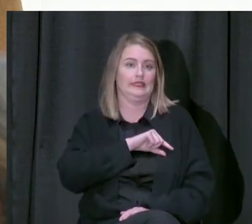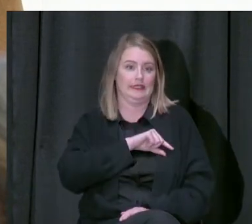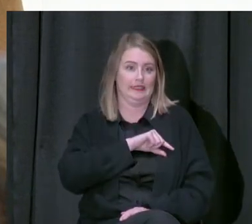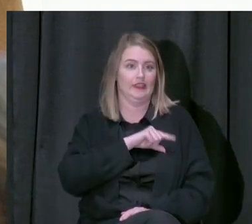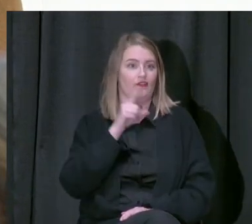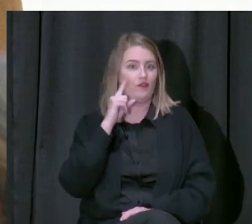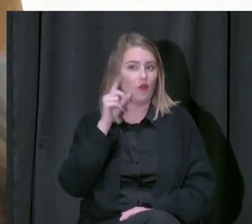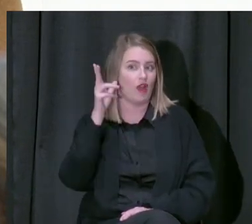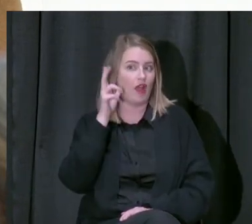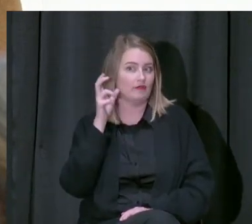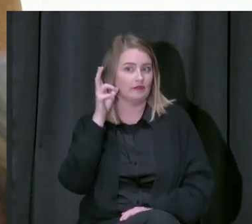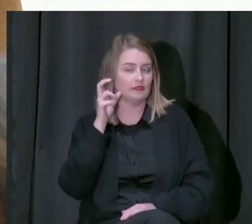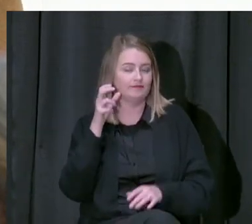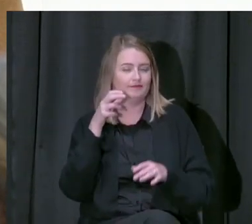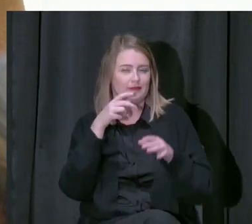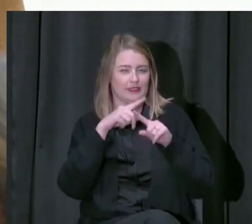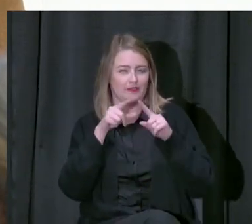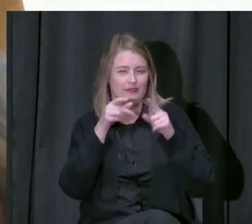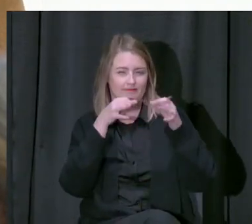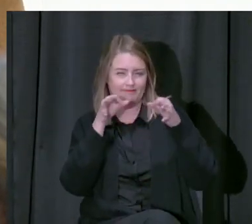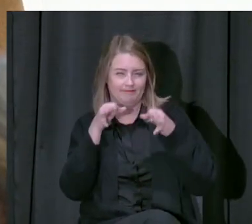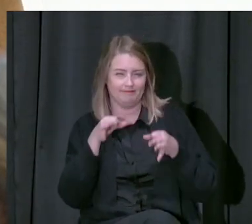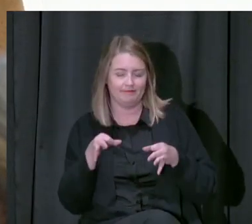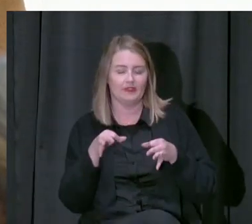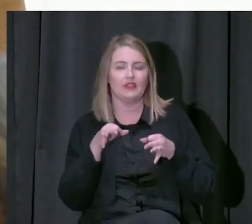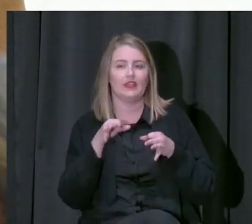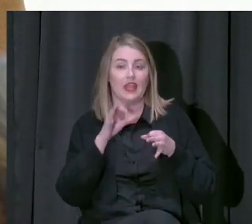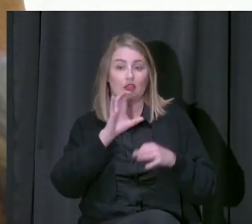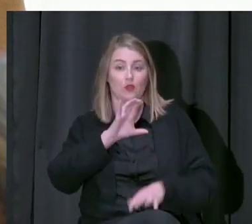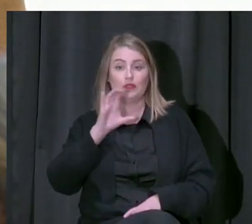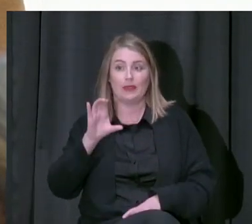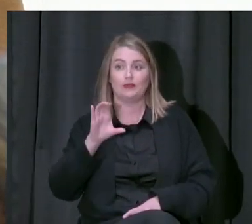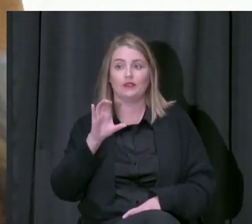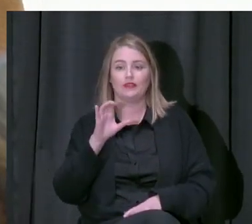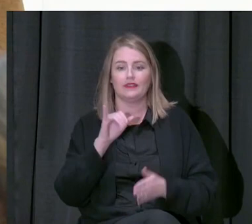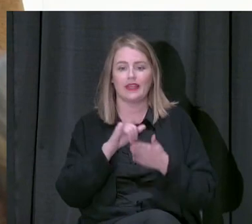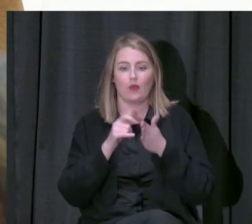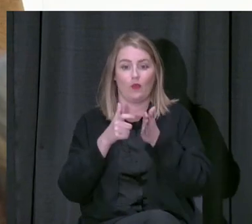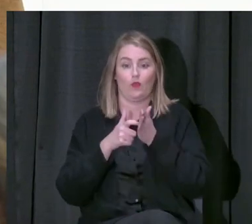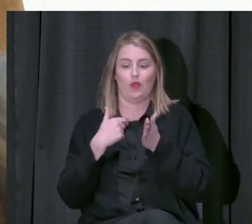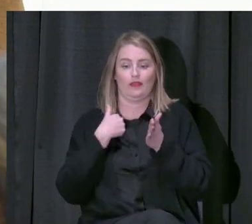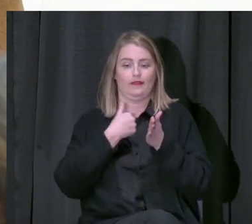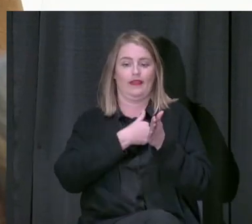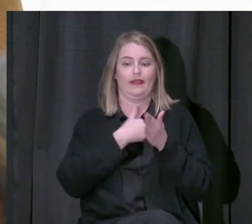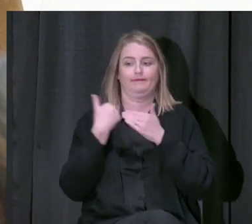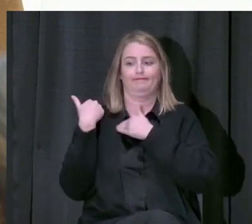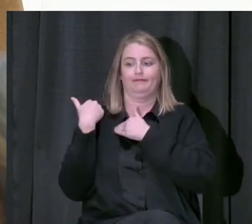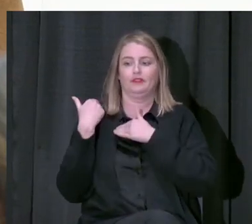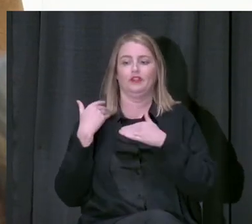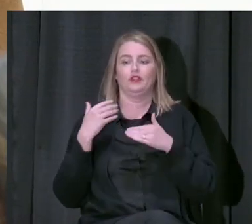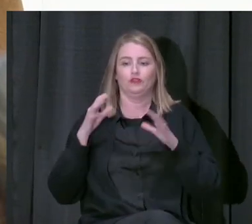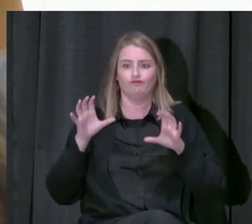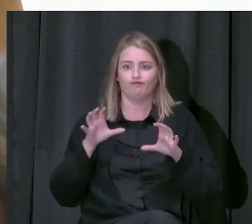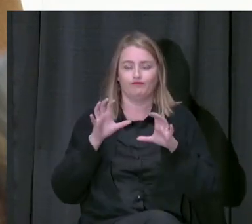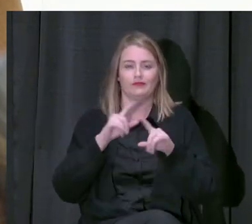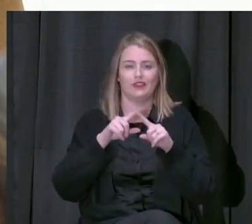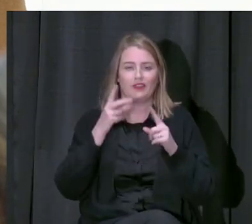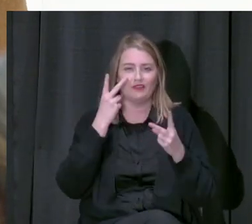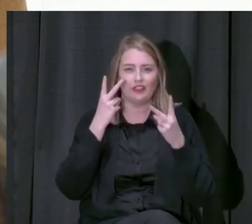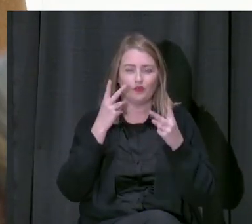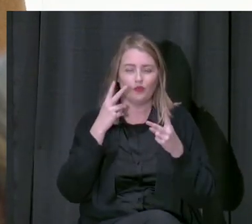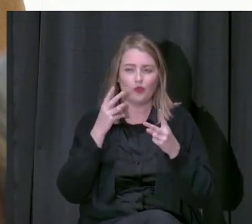audio descriptions and closed captions. So this again requires us to build like operational workflows